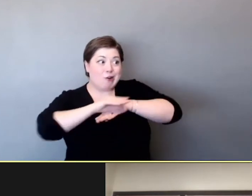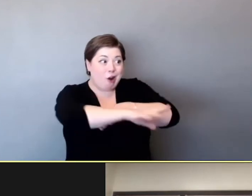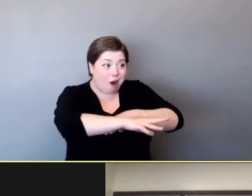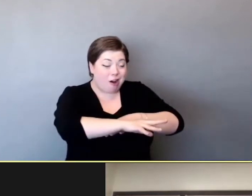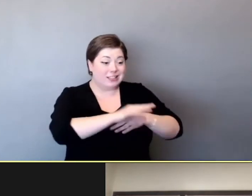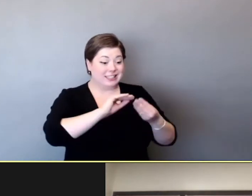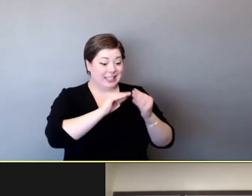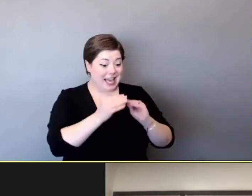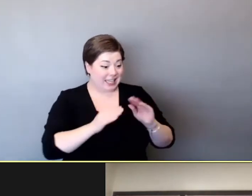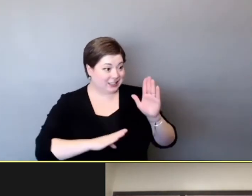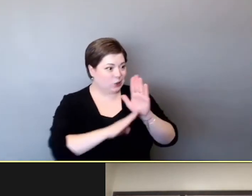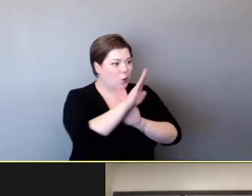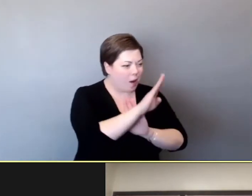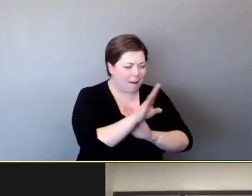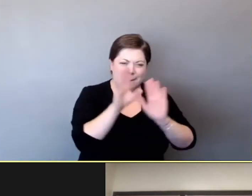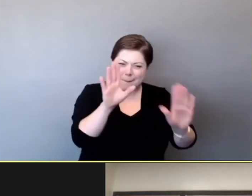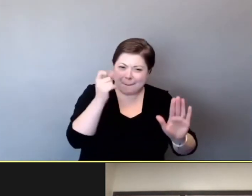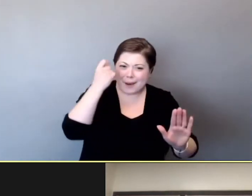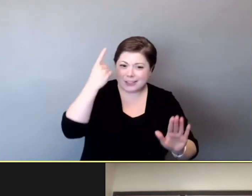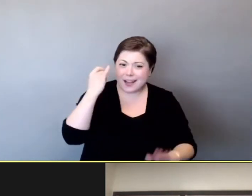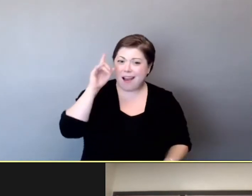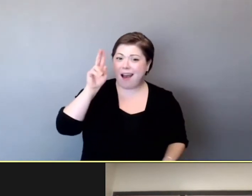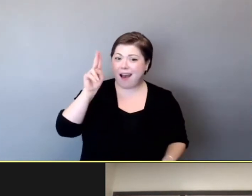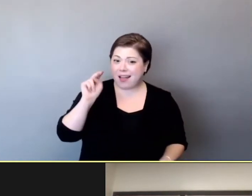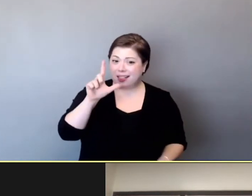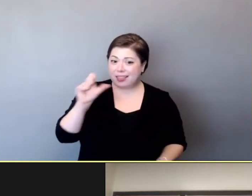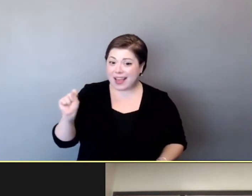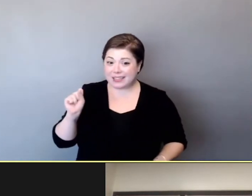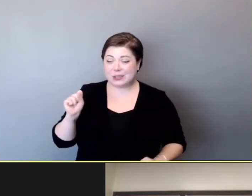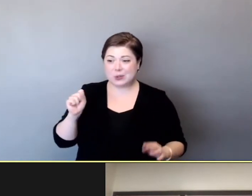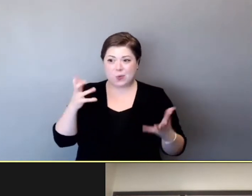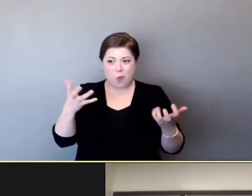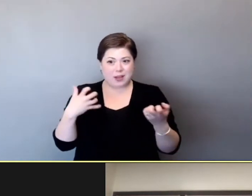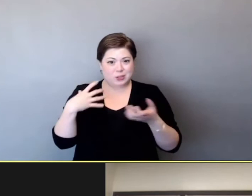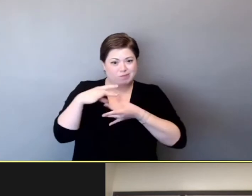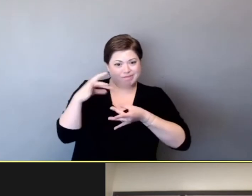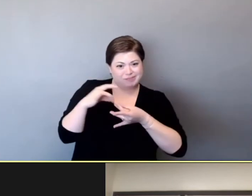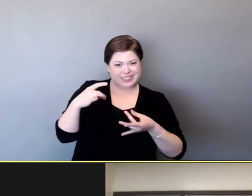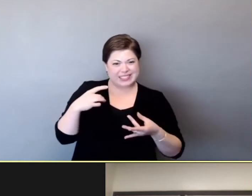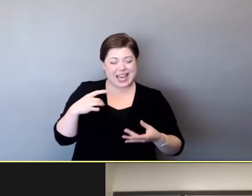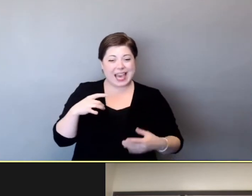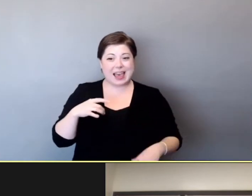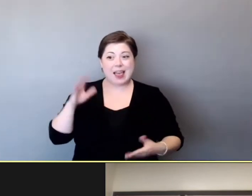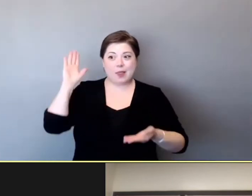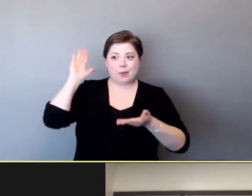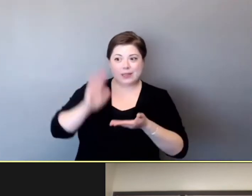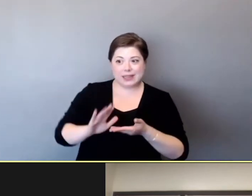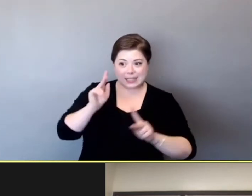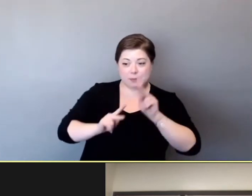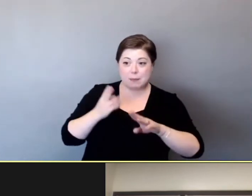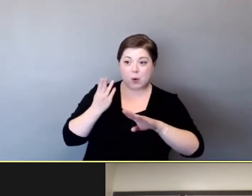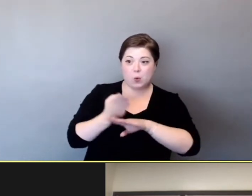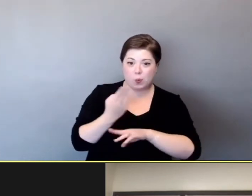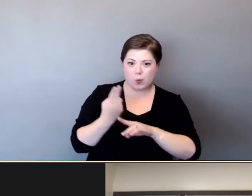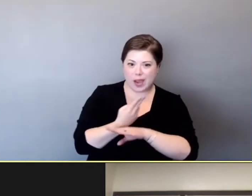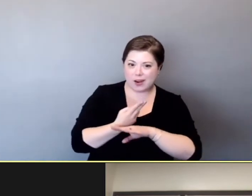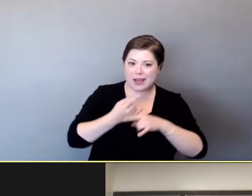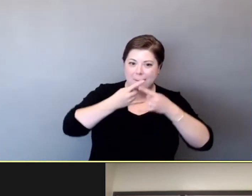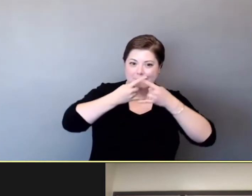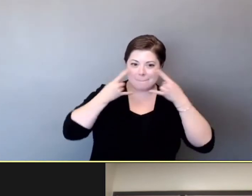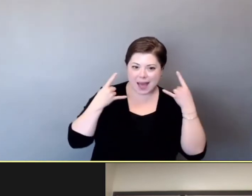unless you're going to argue that there were less people wearing masks before the mandate went into effect than after,